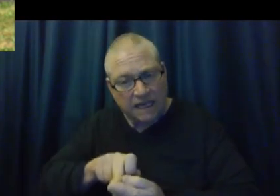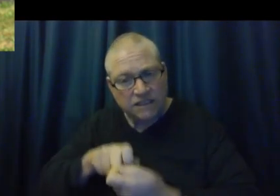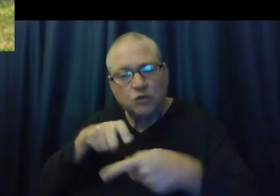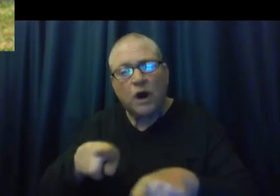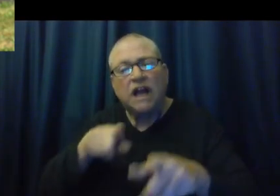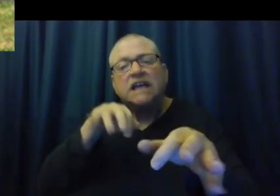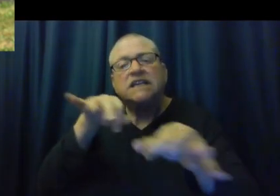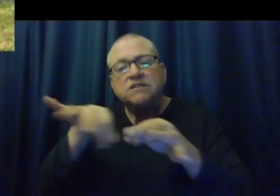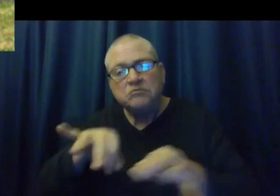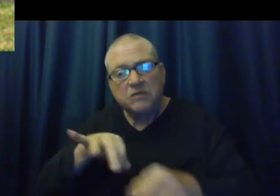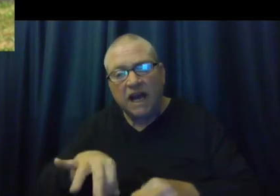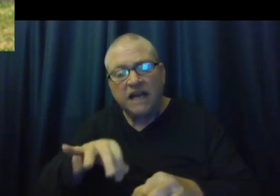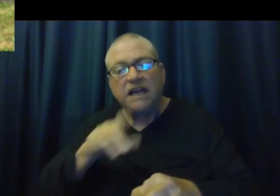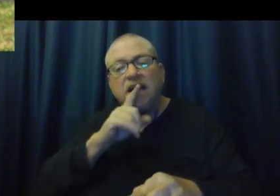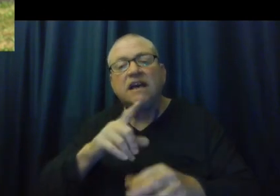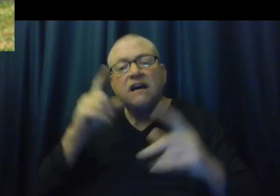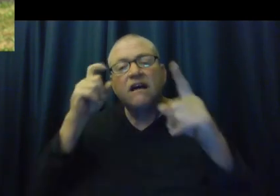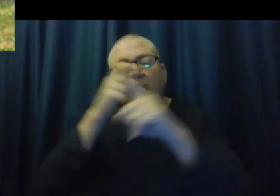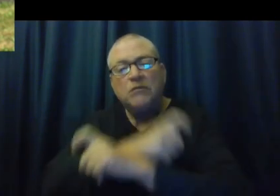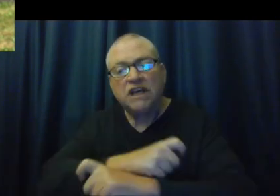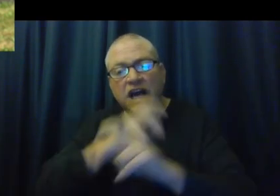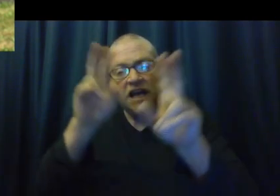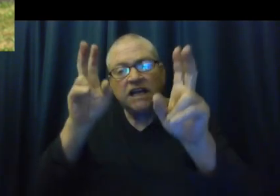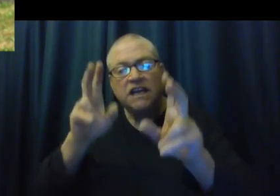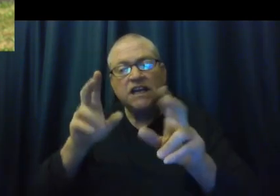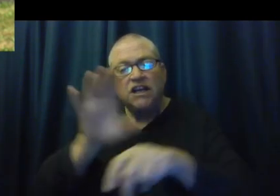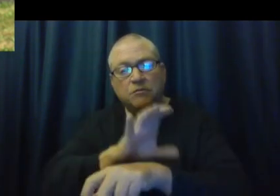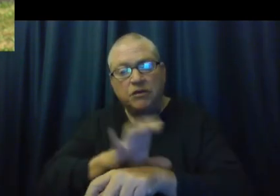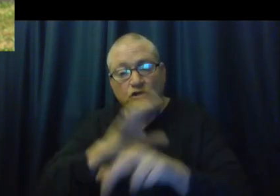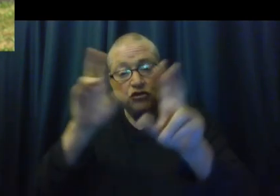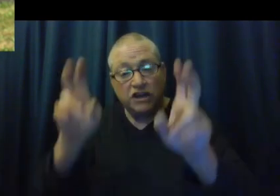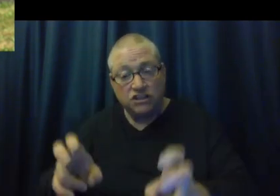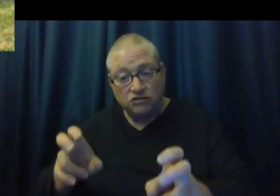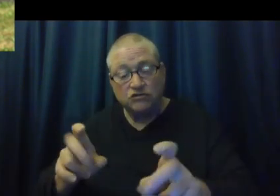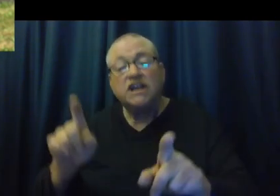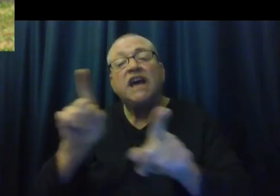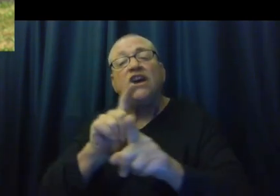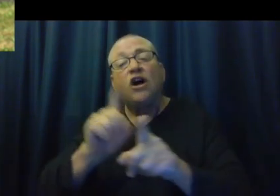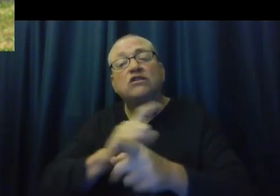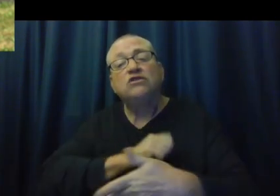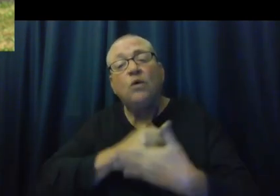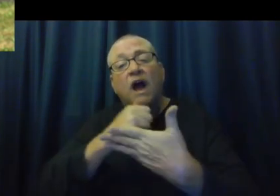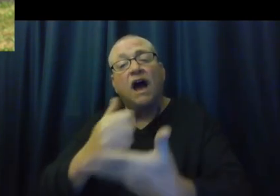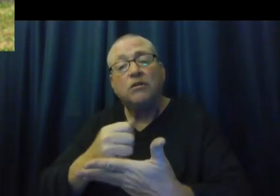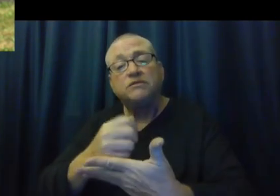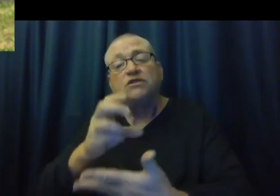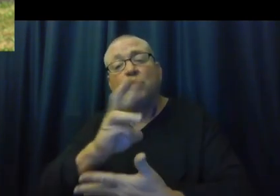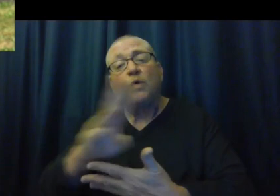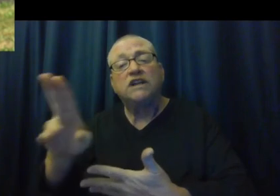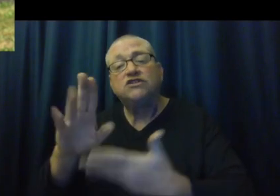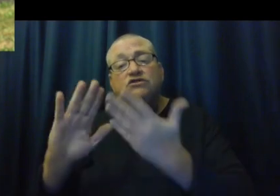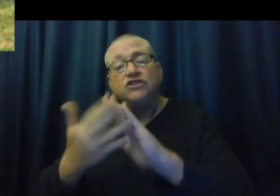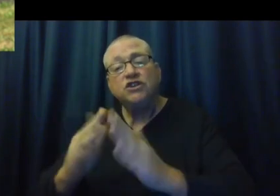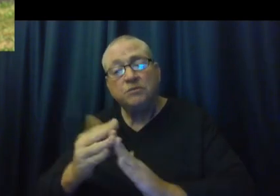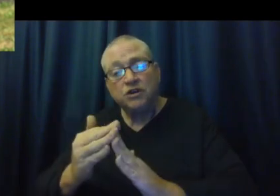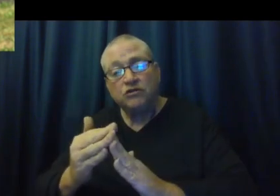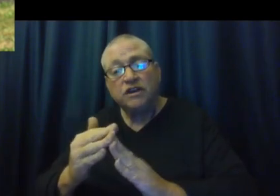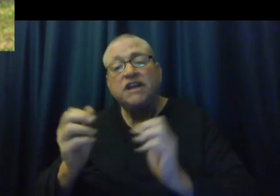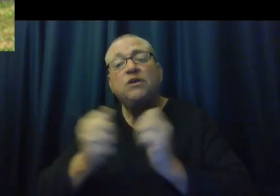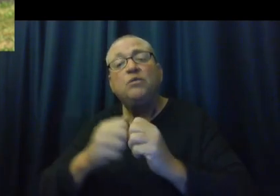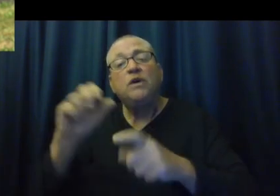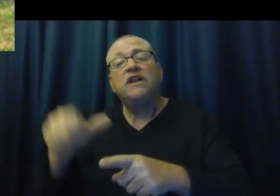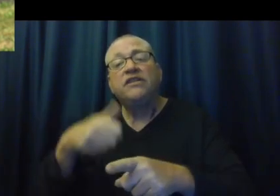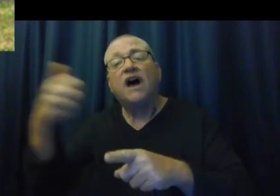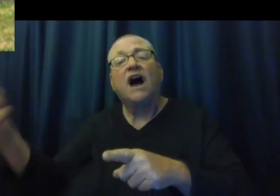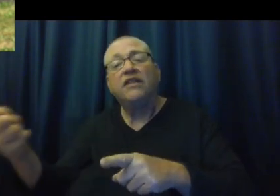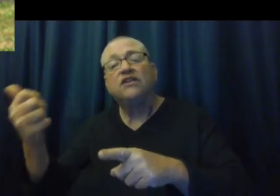concise while explaining complicated technical issues. David also helps the greater Western community by sharing his expertise with